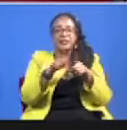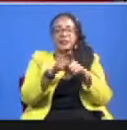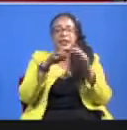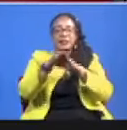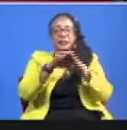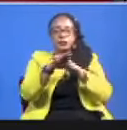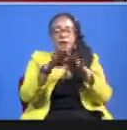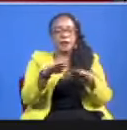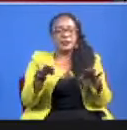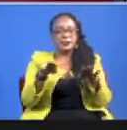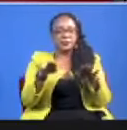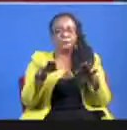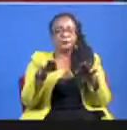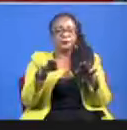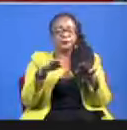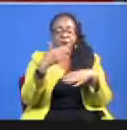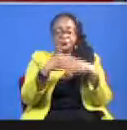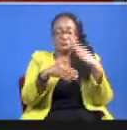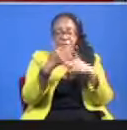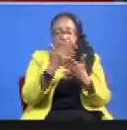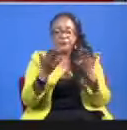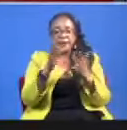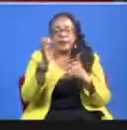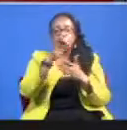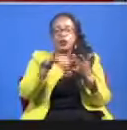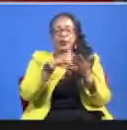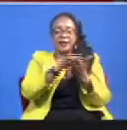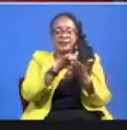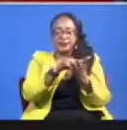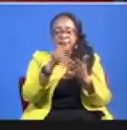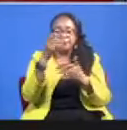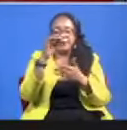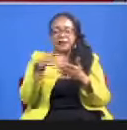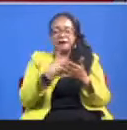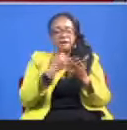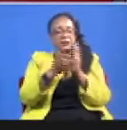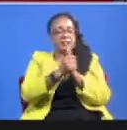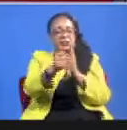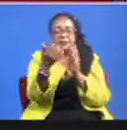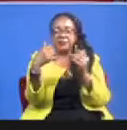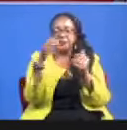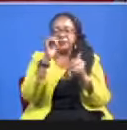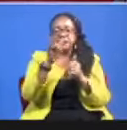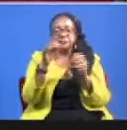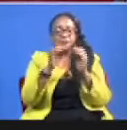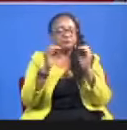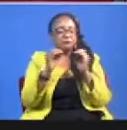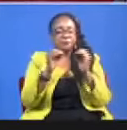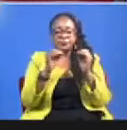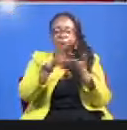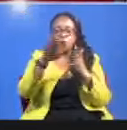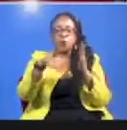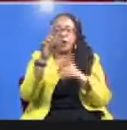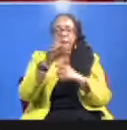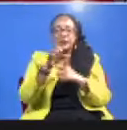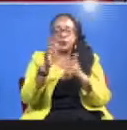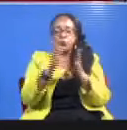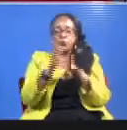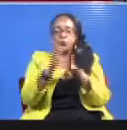claims, has access to land, right, to construct things and all that. Right. So basically they have no skin in the game. And